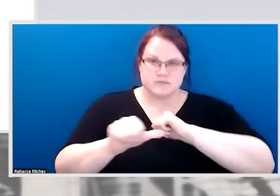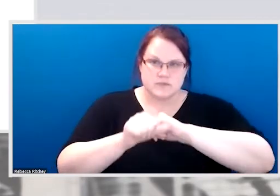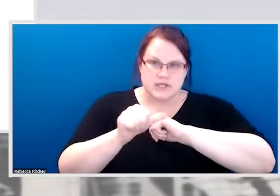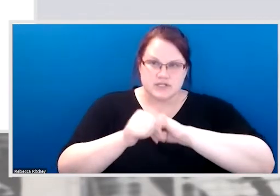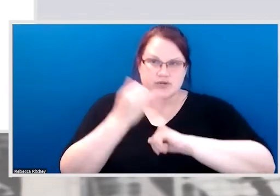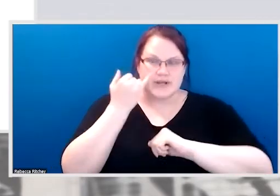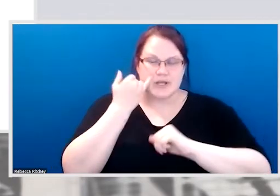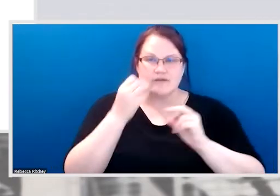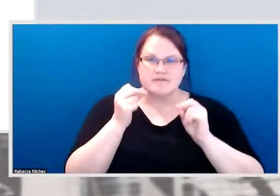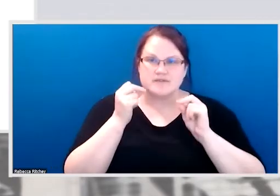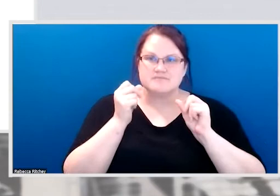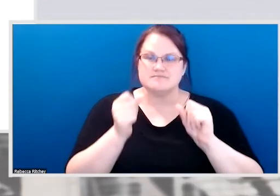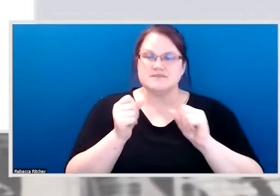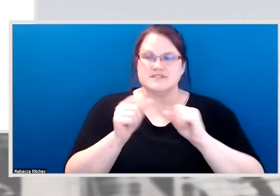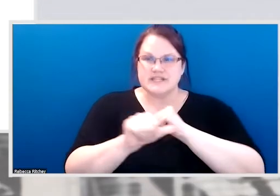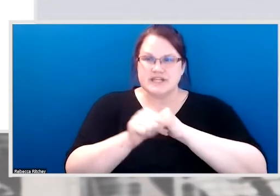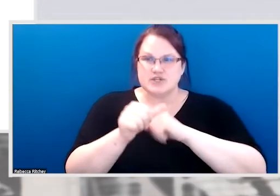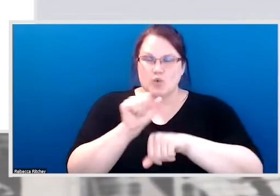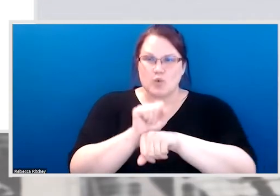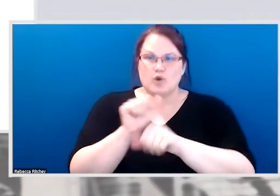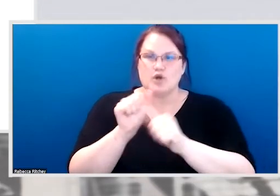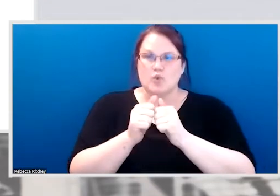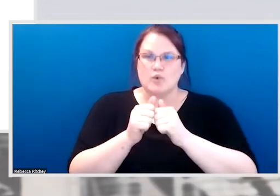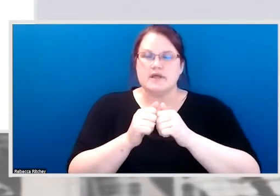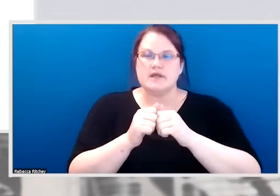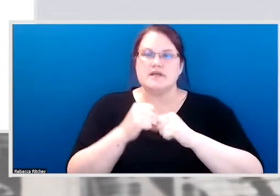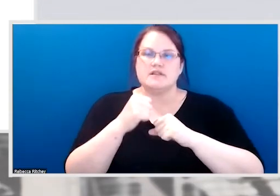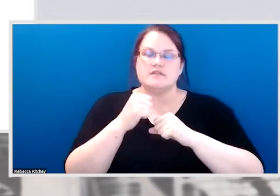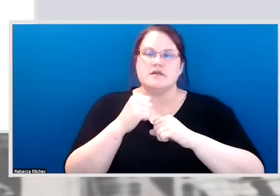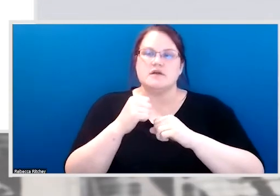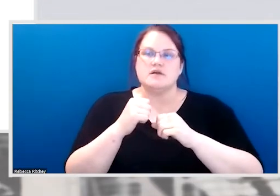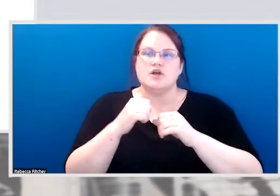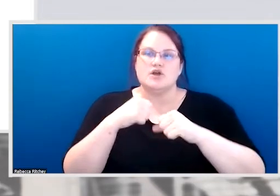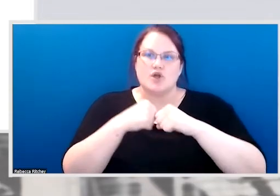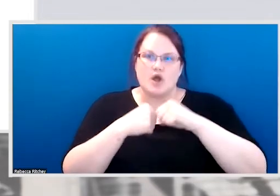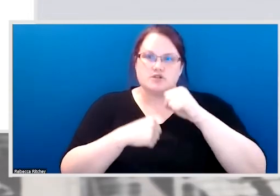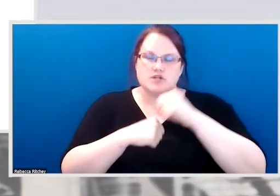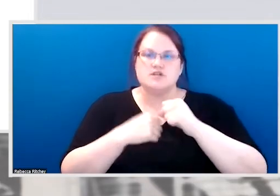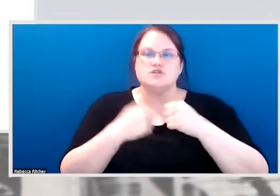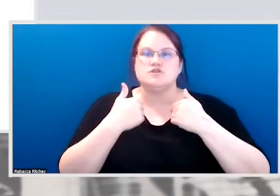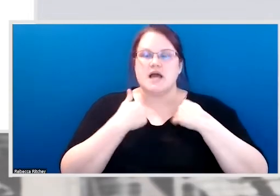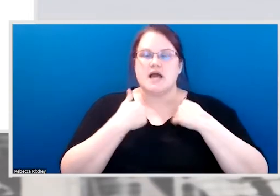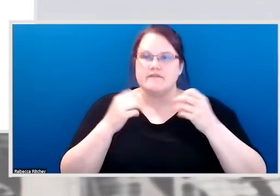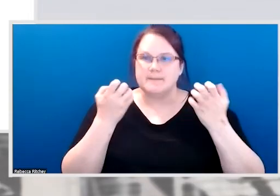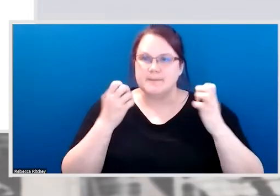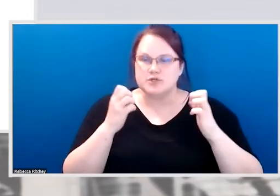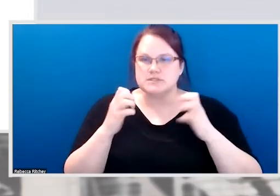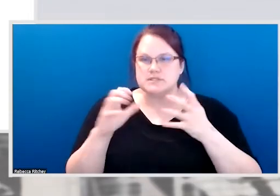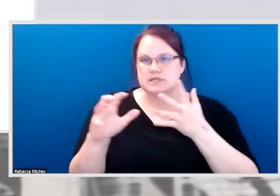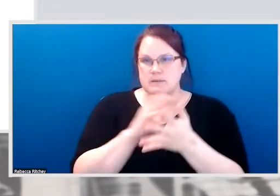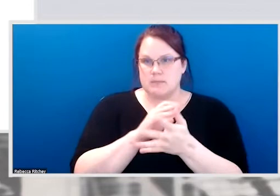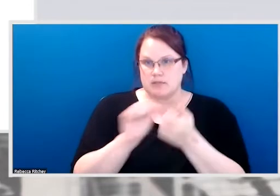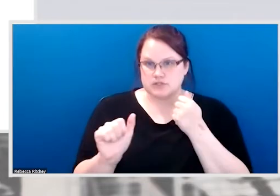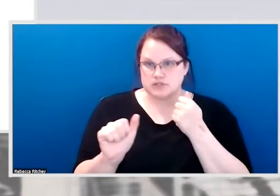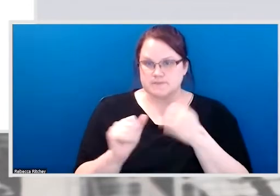eminently dangerous, we'd work with our on-contract contractors to perform an emergency demolition.